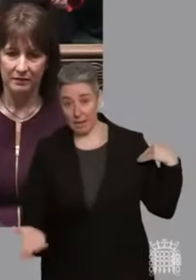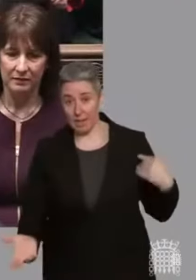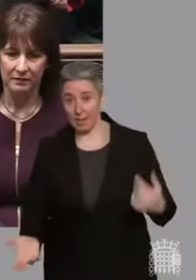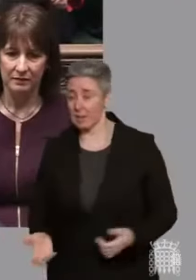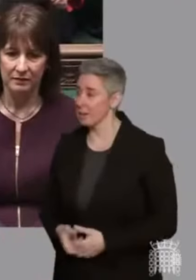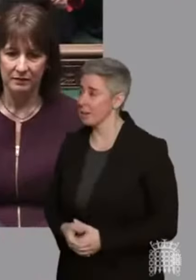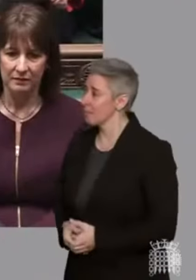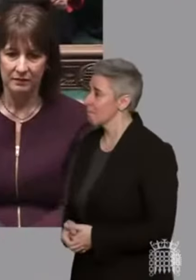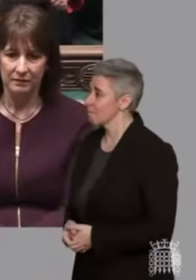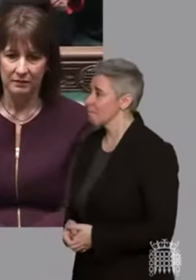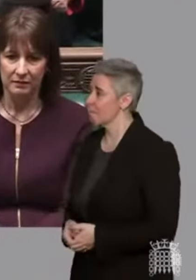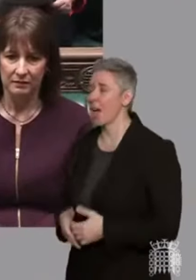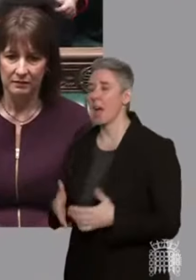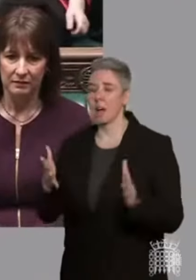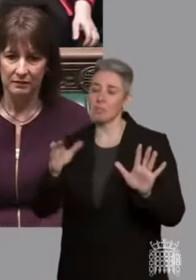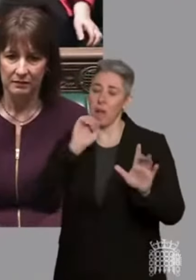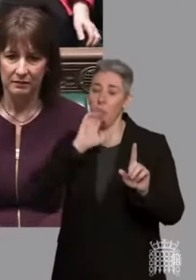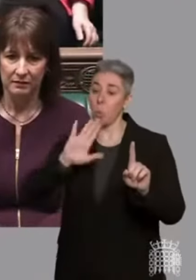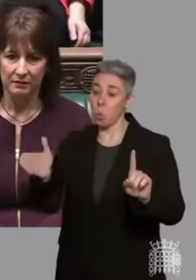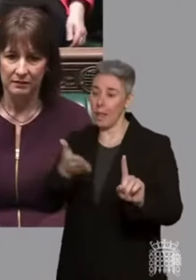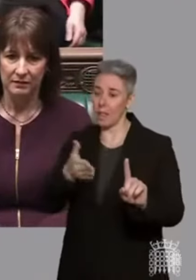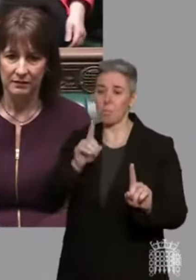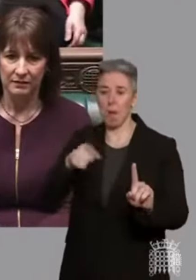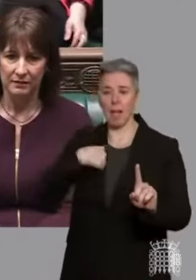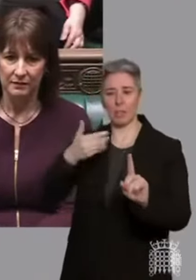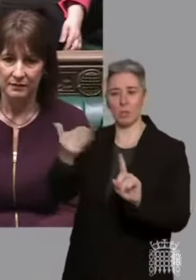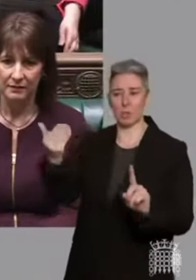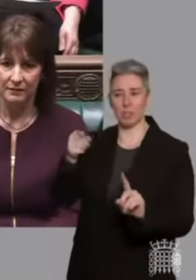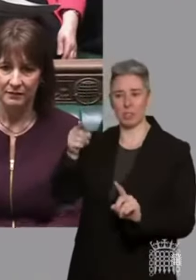say she was briefed about the Chagos issue. This is important.